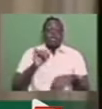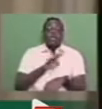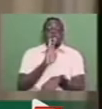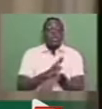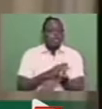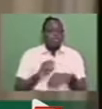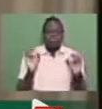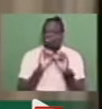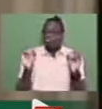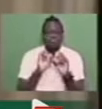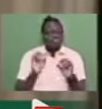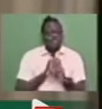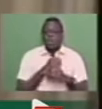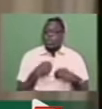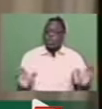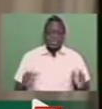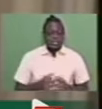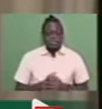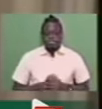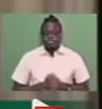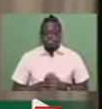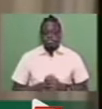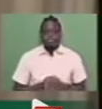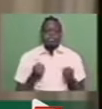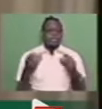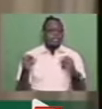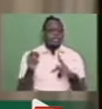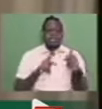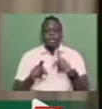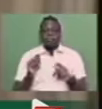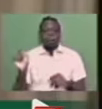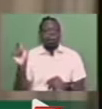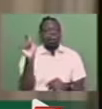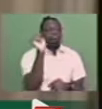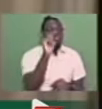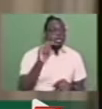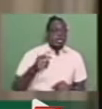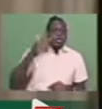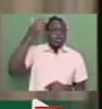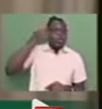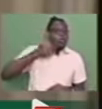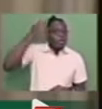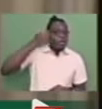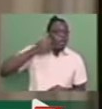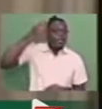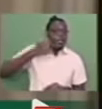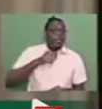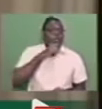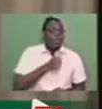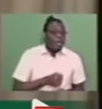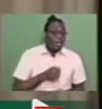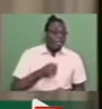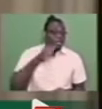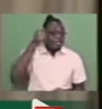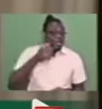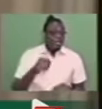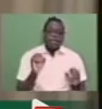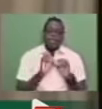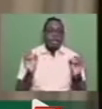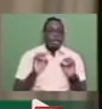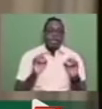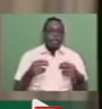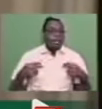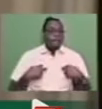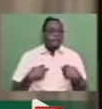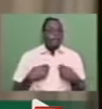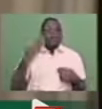formal NIB insurance scheme. So the number will be much greater. All of this, all these people lost their jobs under